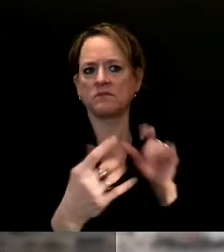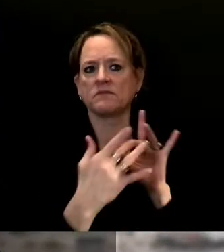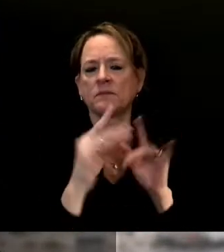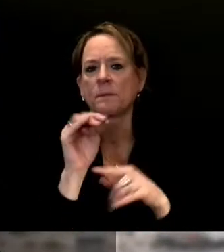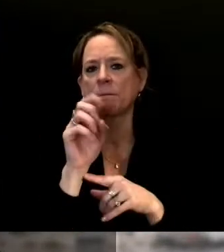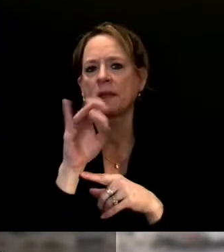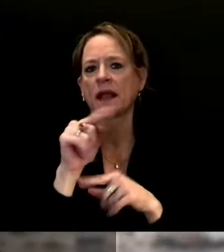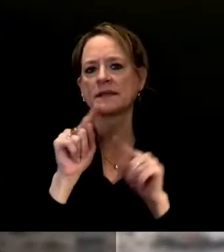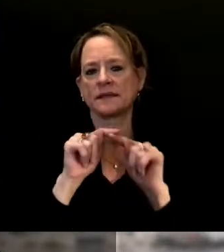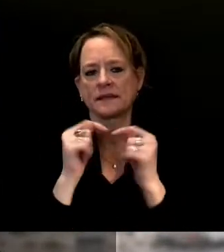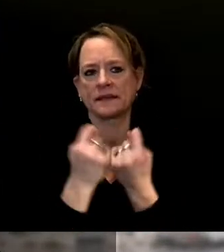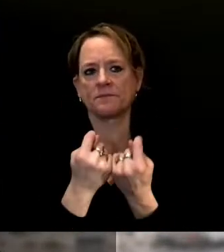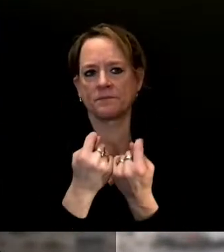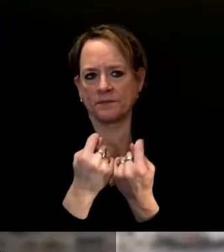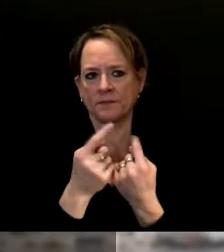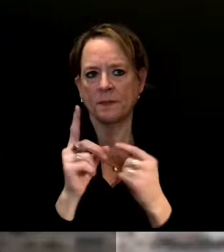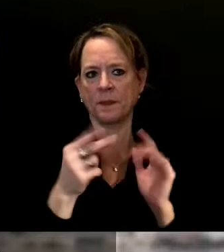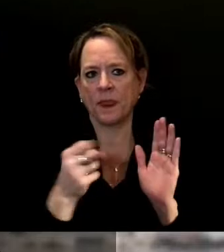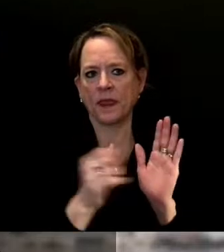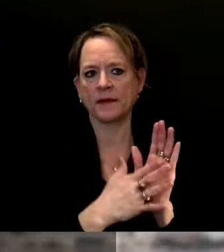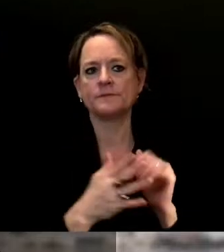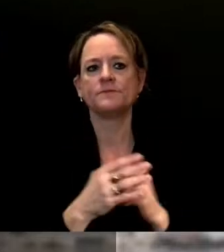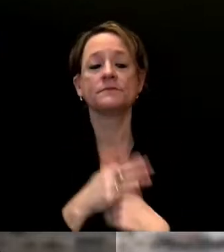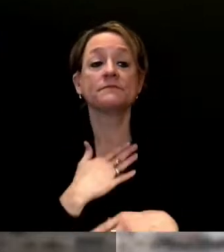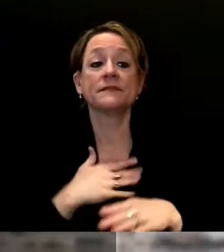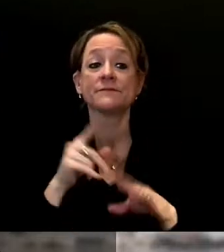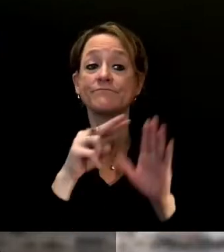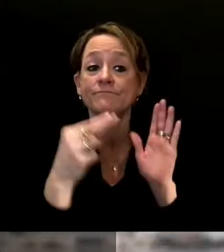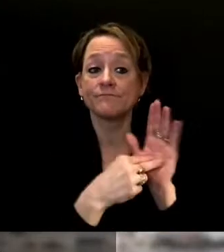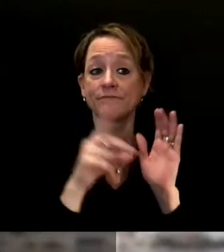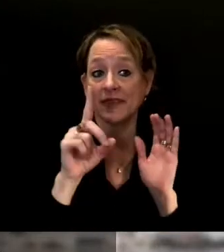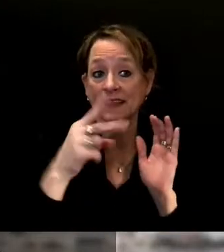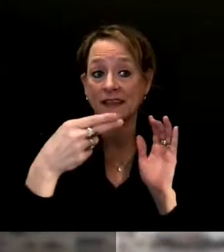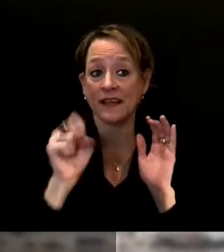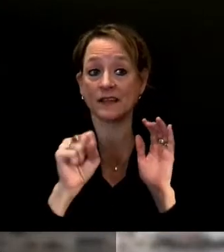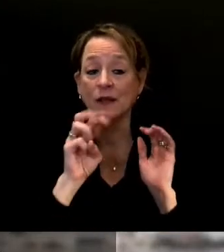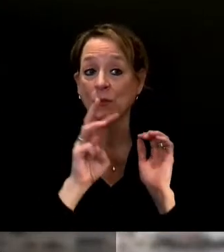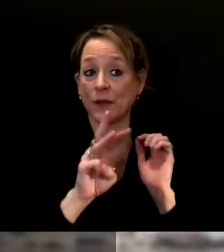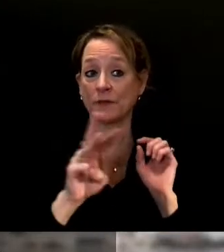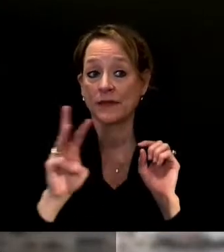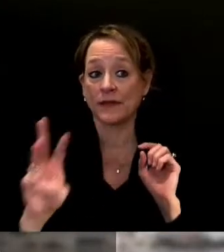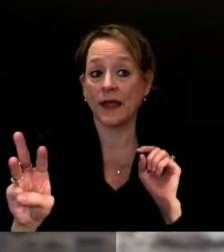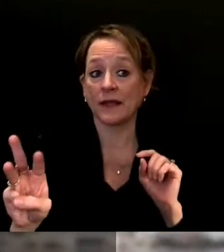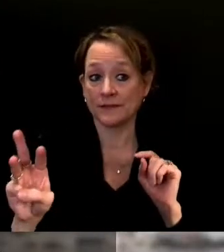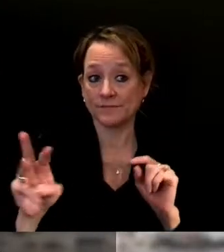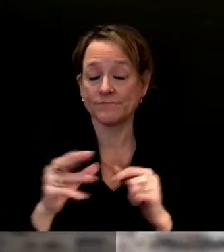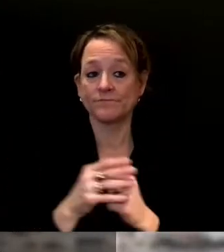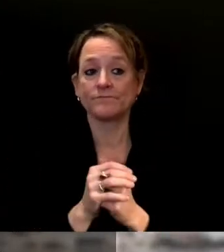DHS COVID-19 web pages for data and guidance. Be safe and have a great afternoon.